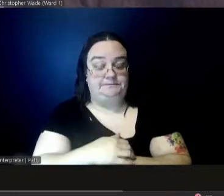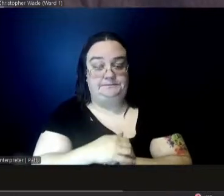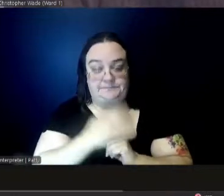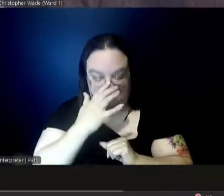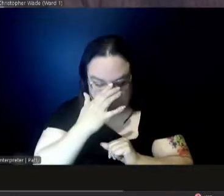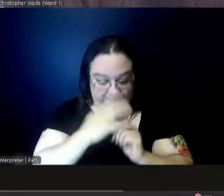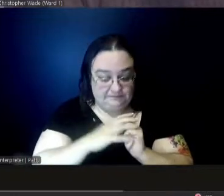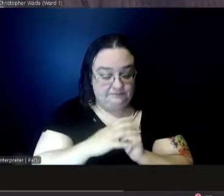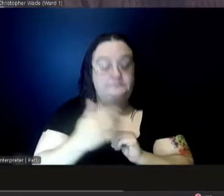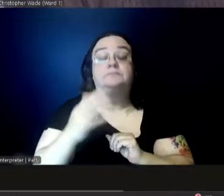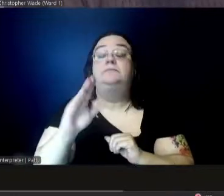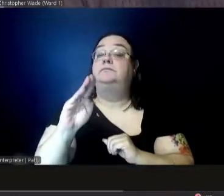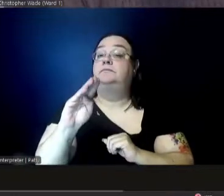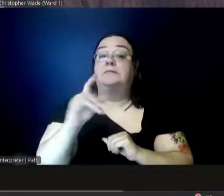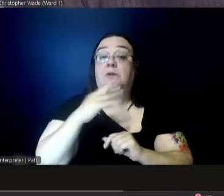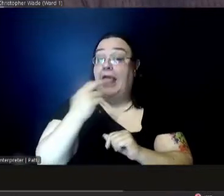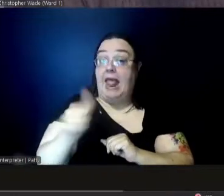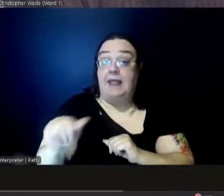Any other council member?